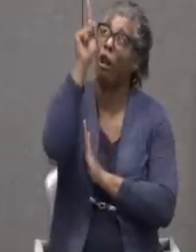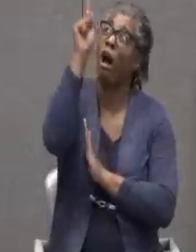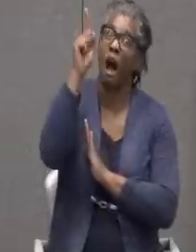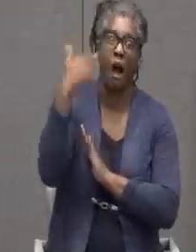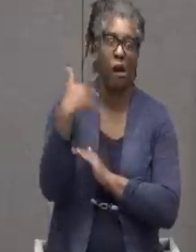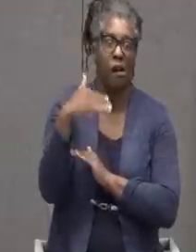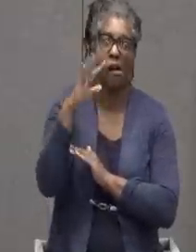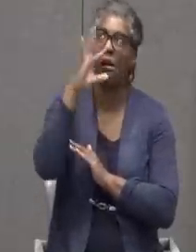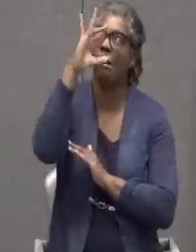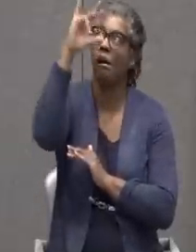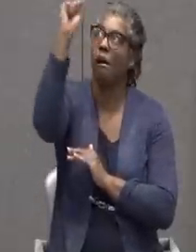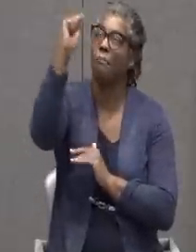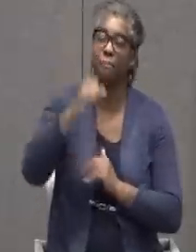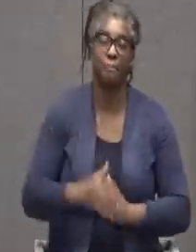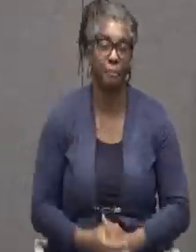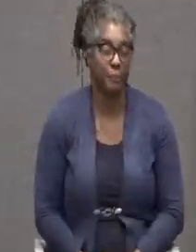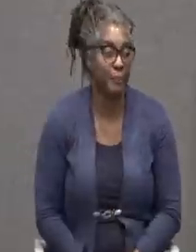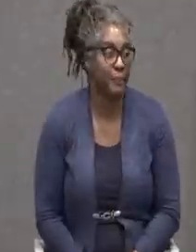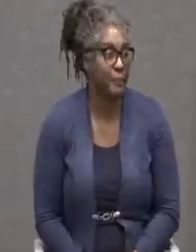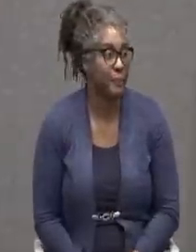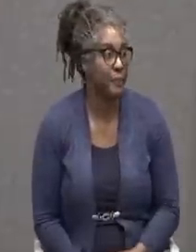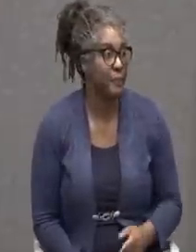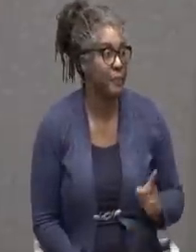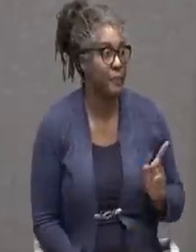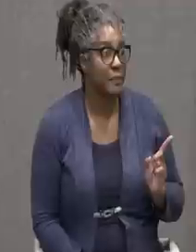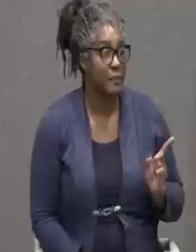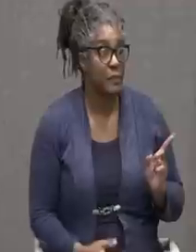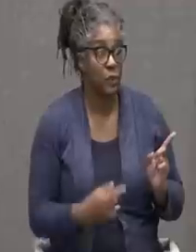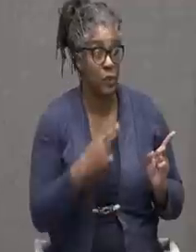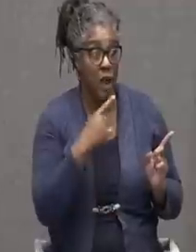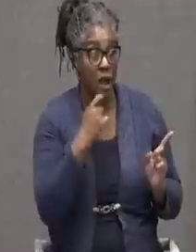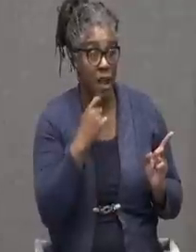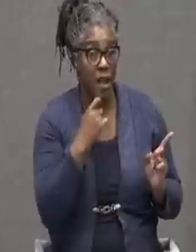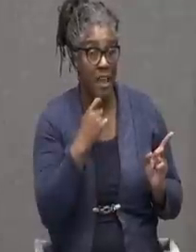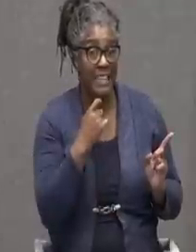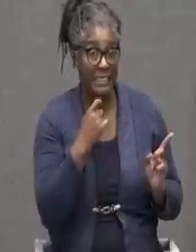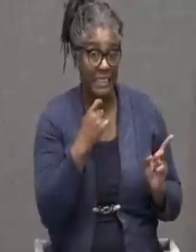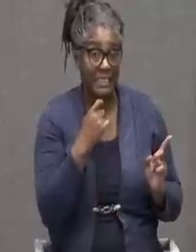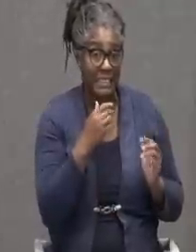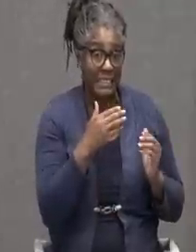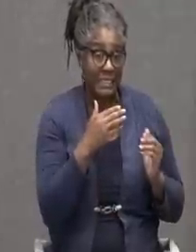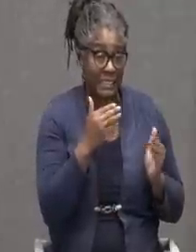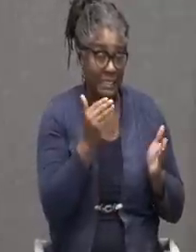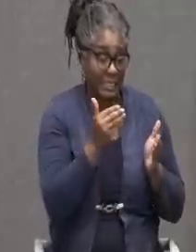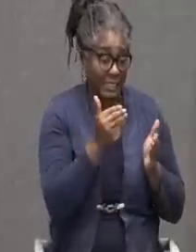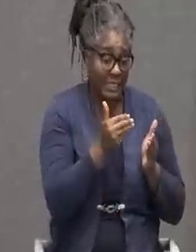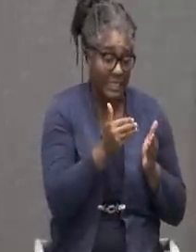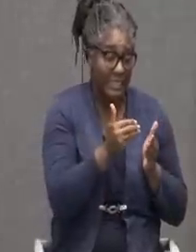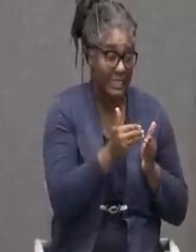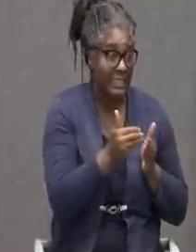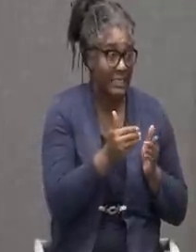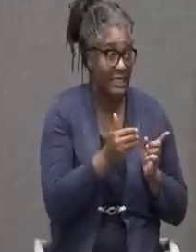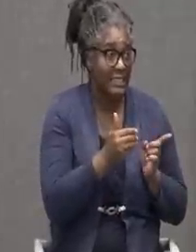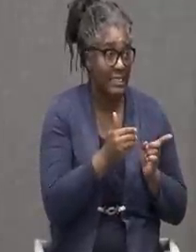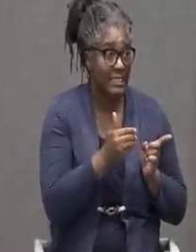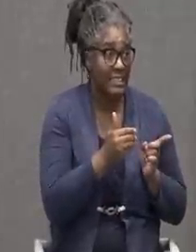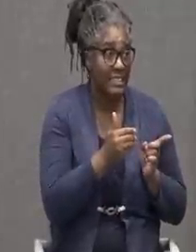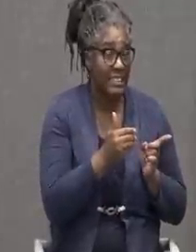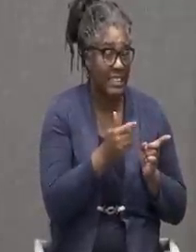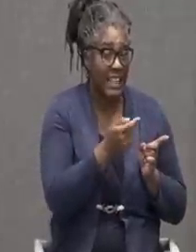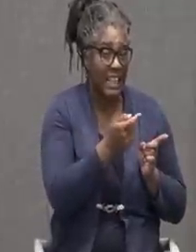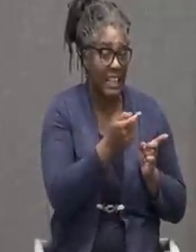Is that? It's getting there. I'm just going to leave that there and let it dry a little bit